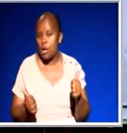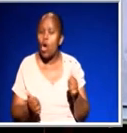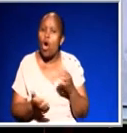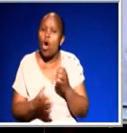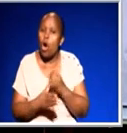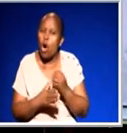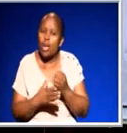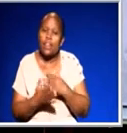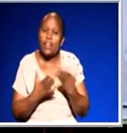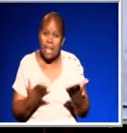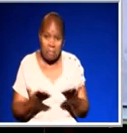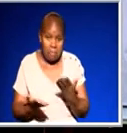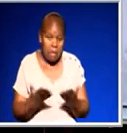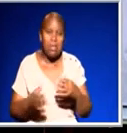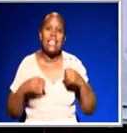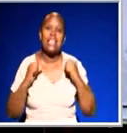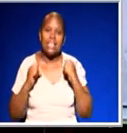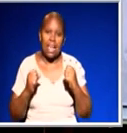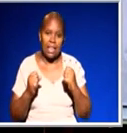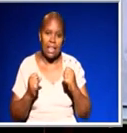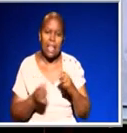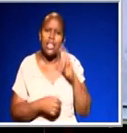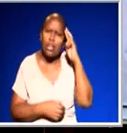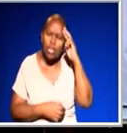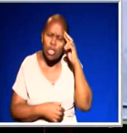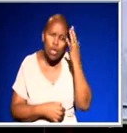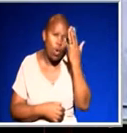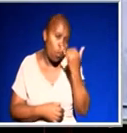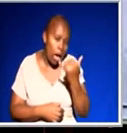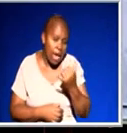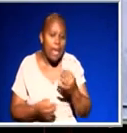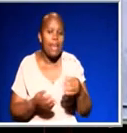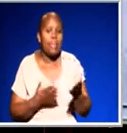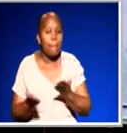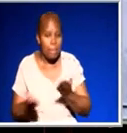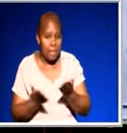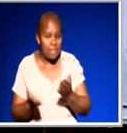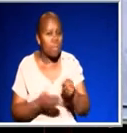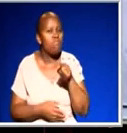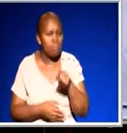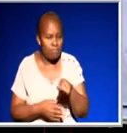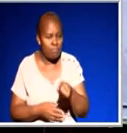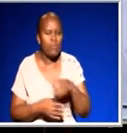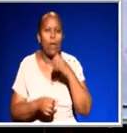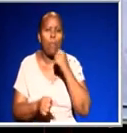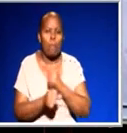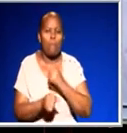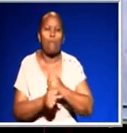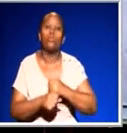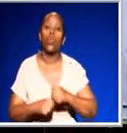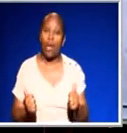be strengths, that is, the reason why the business performs well.